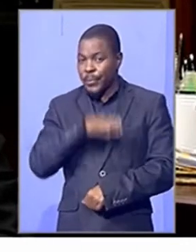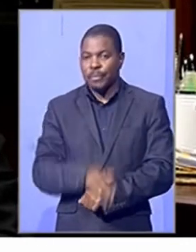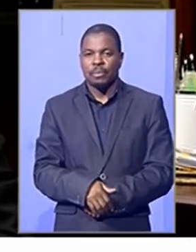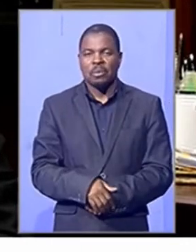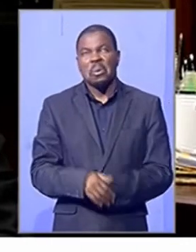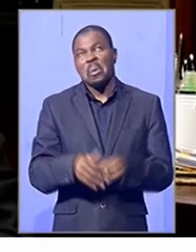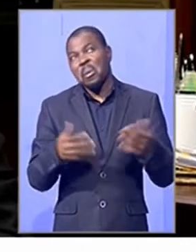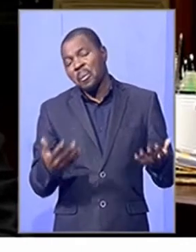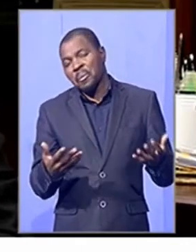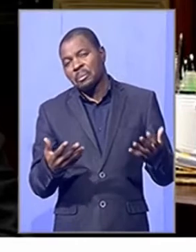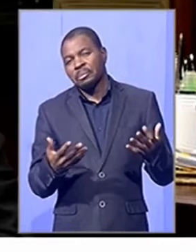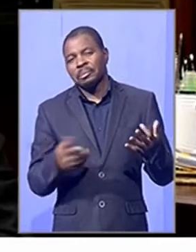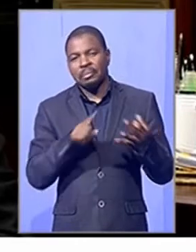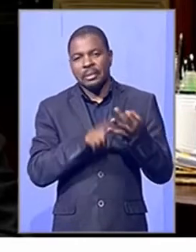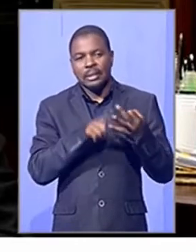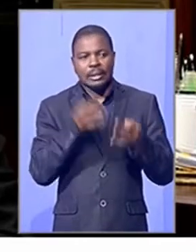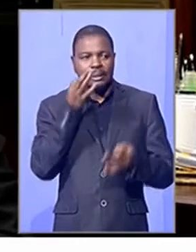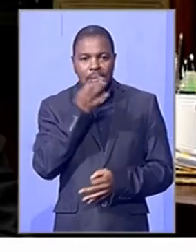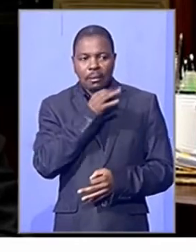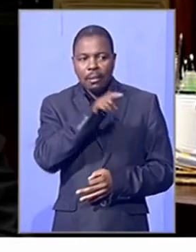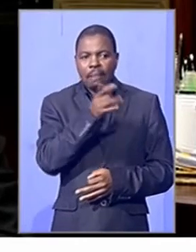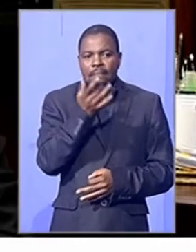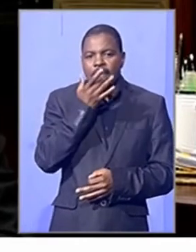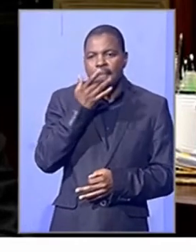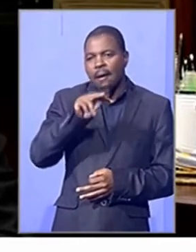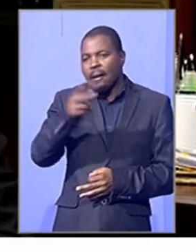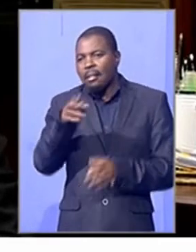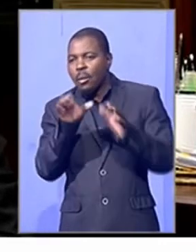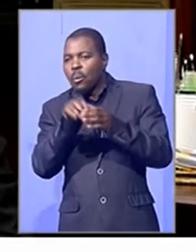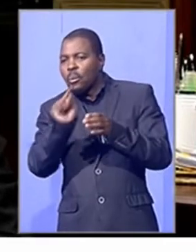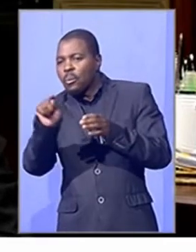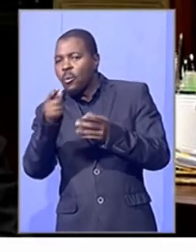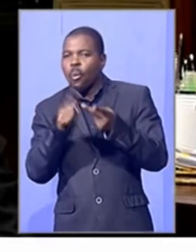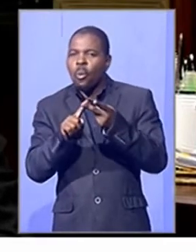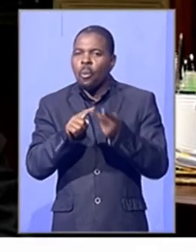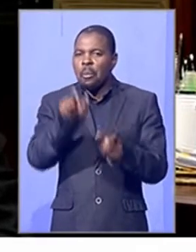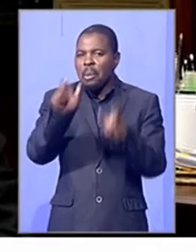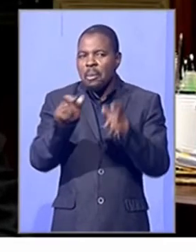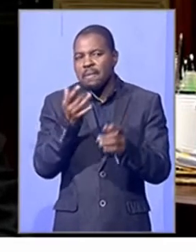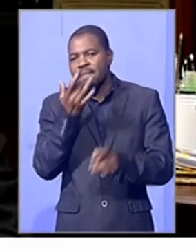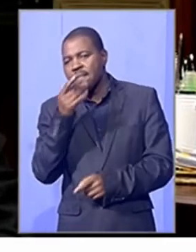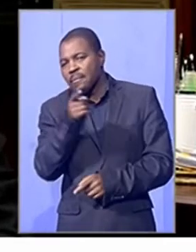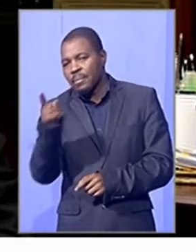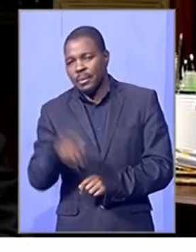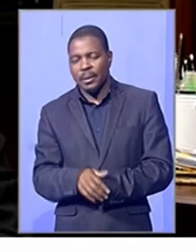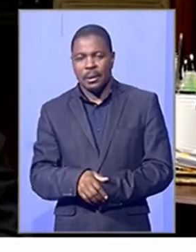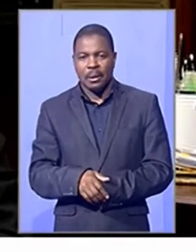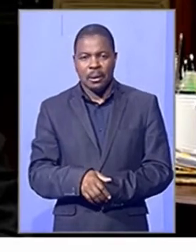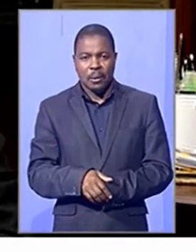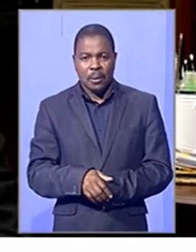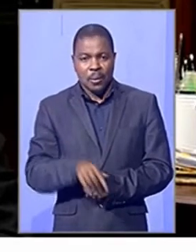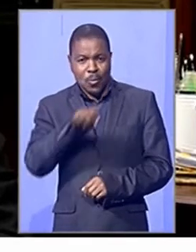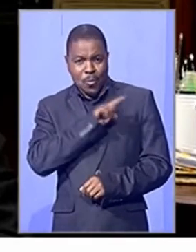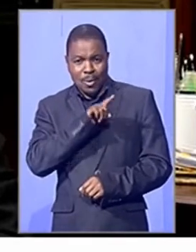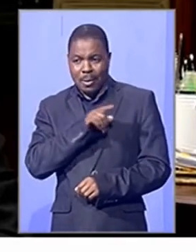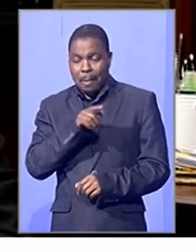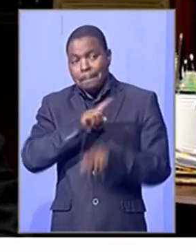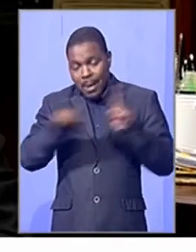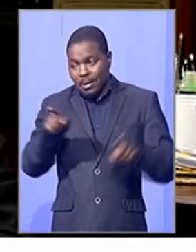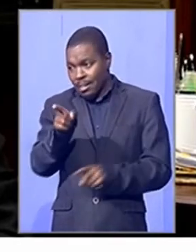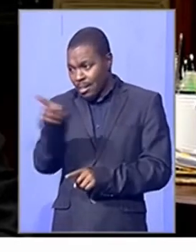of favoring certain groups or individuals, not because they've got facts to back that